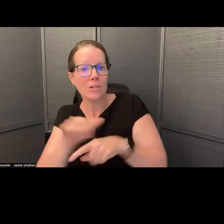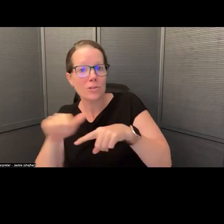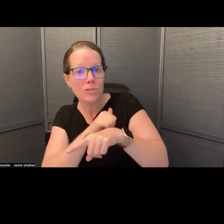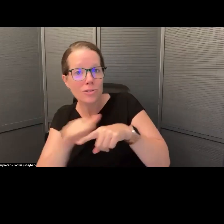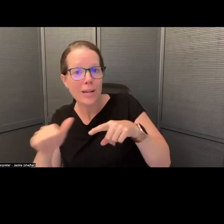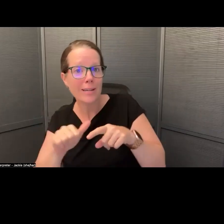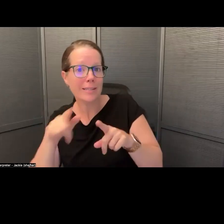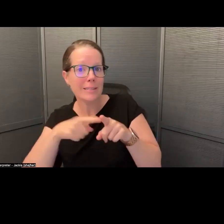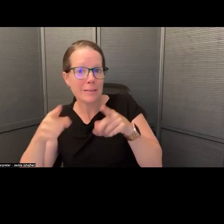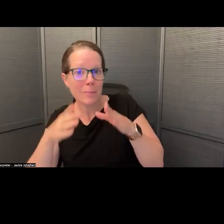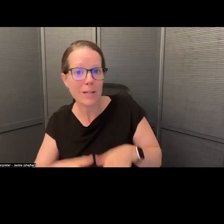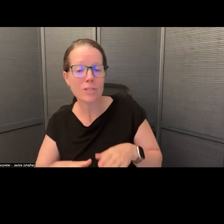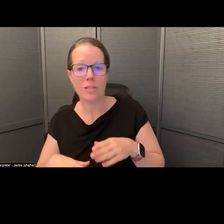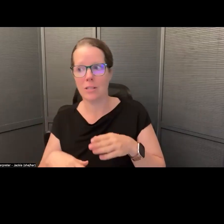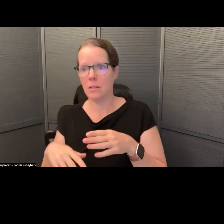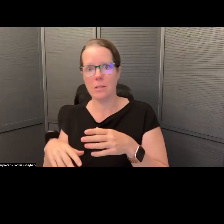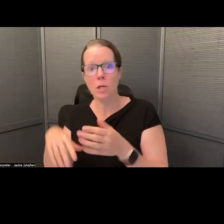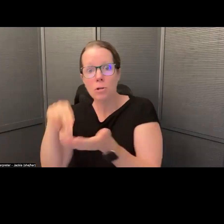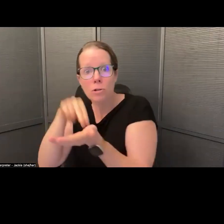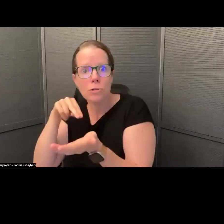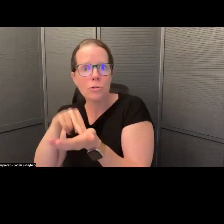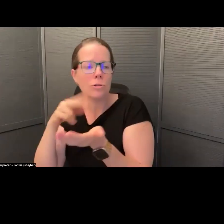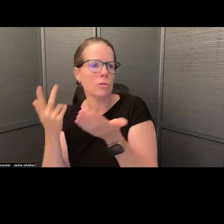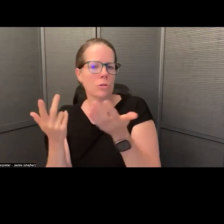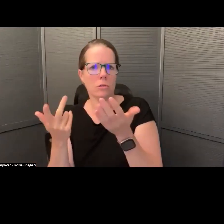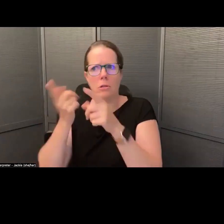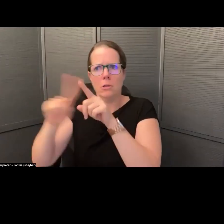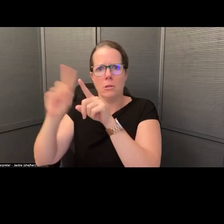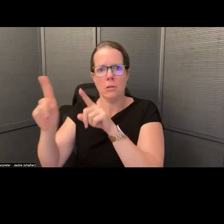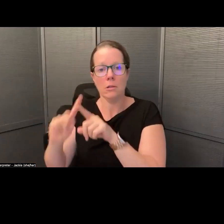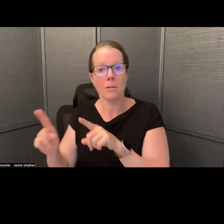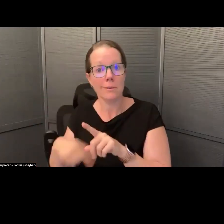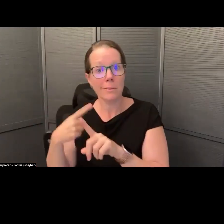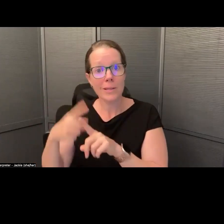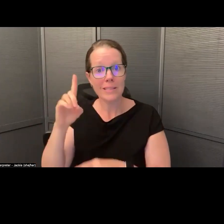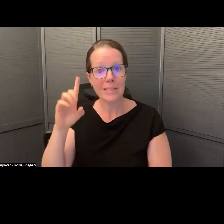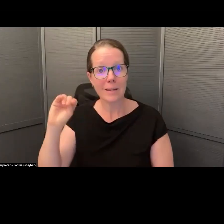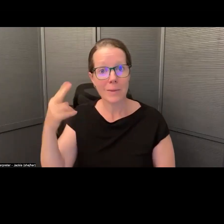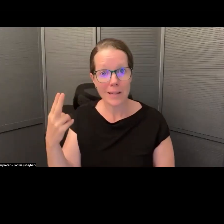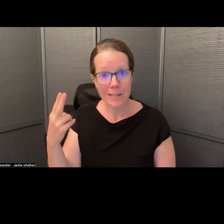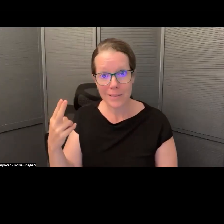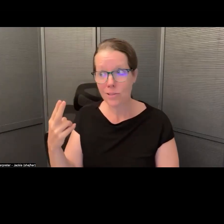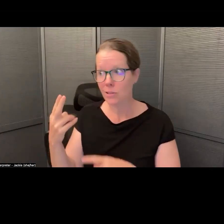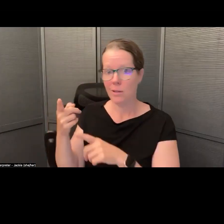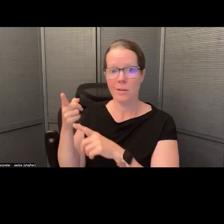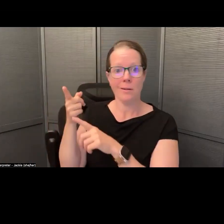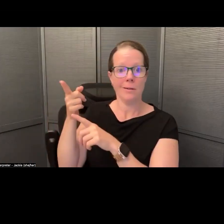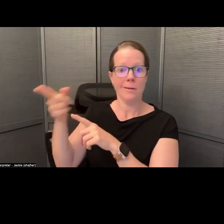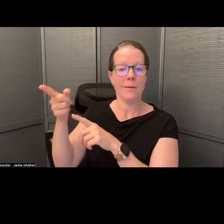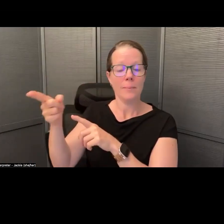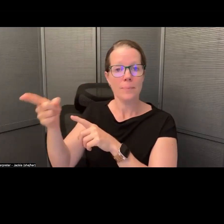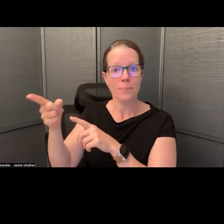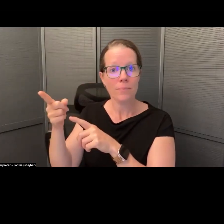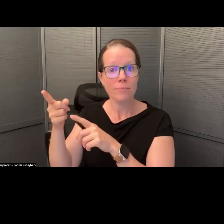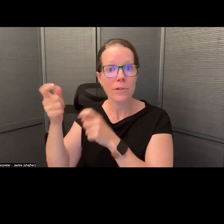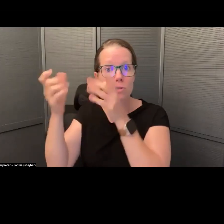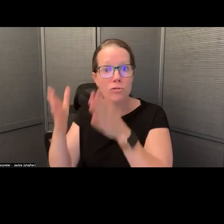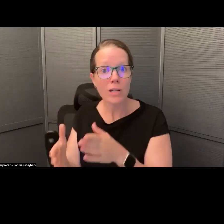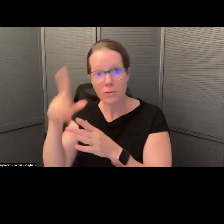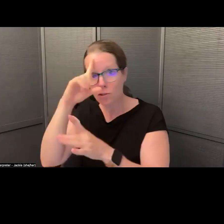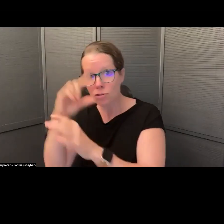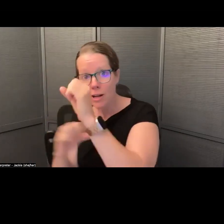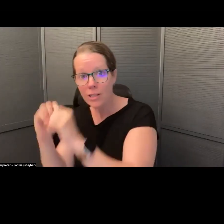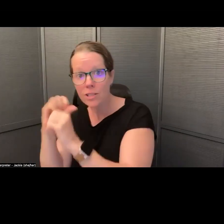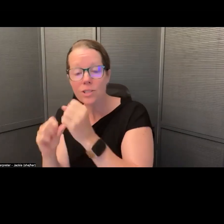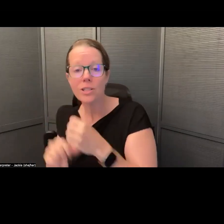Sousa, Informatics Nurse, and others at DMH, including Christine Goldrick, Senior Director of Strategy, and